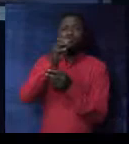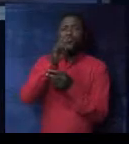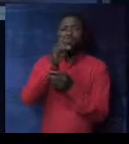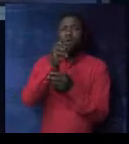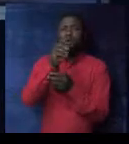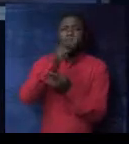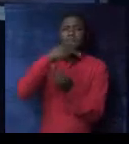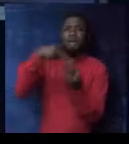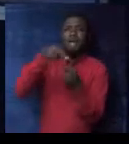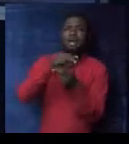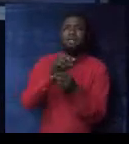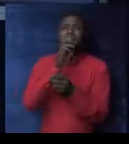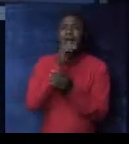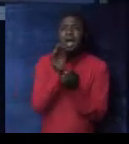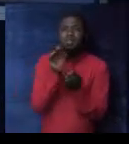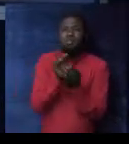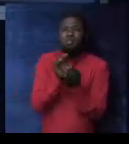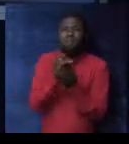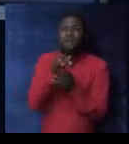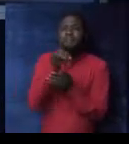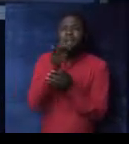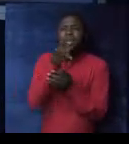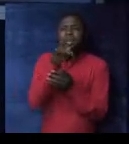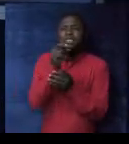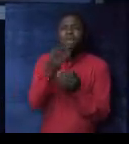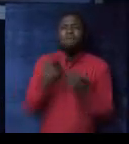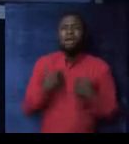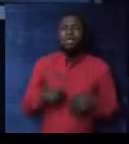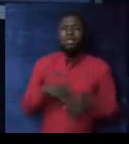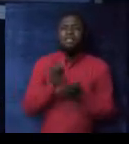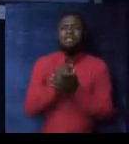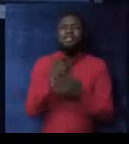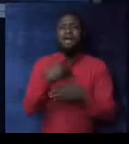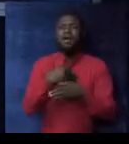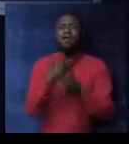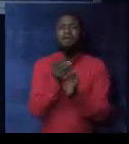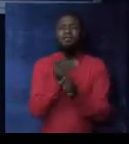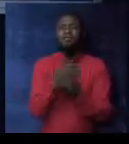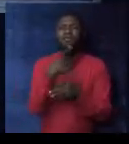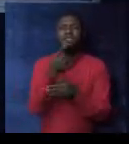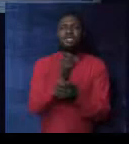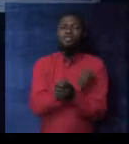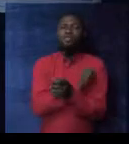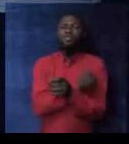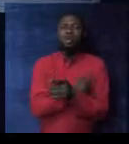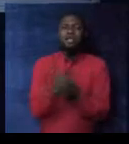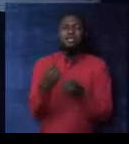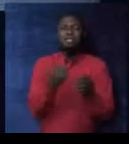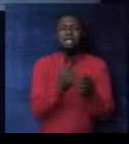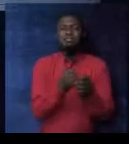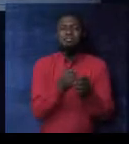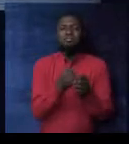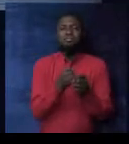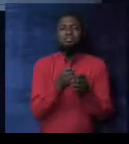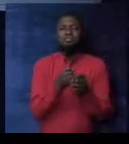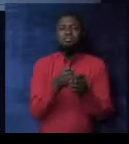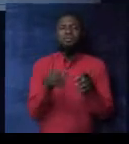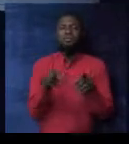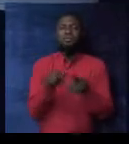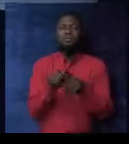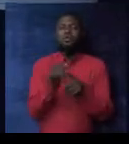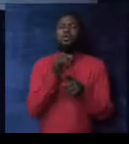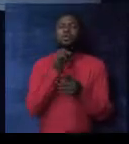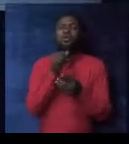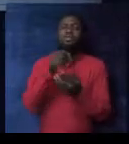smaller planetary bodies that form the solar system. They are smaller planetary bodies that form the solar